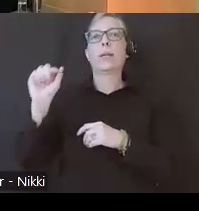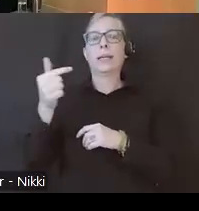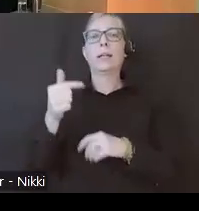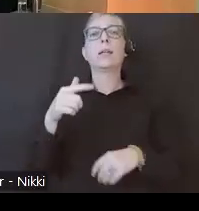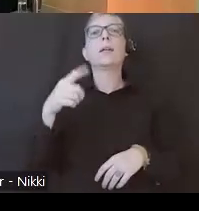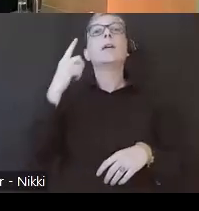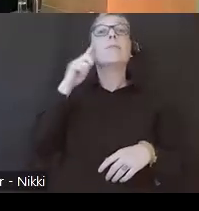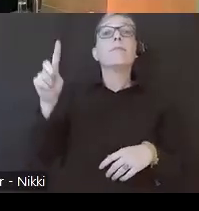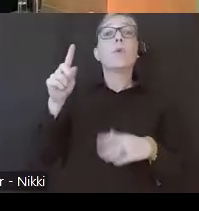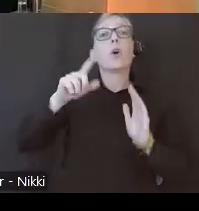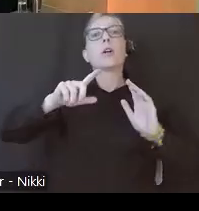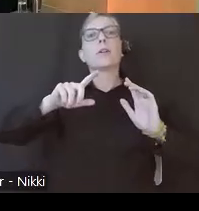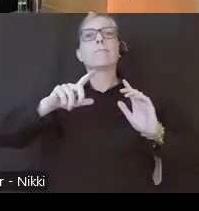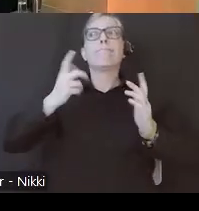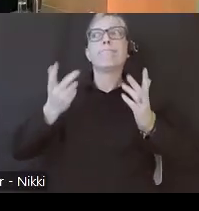prior knowledge.